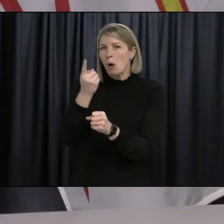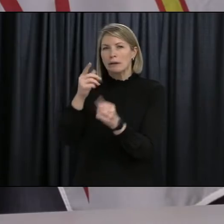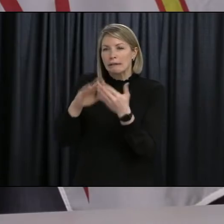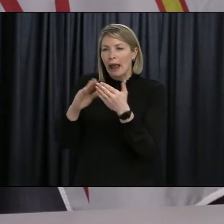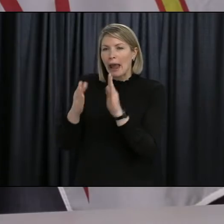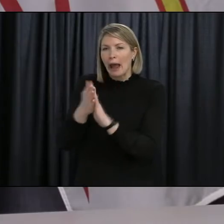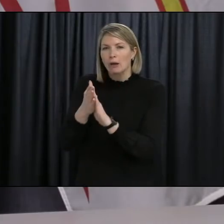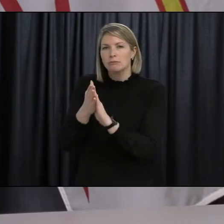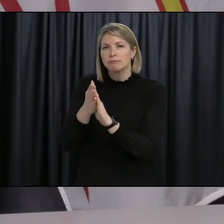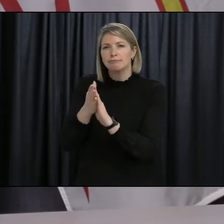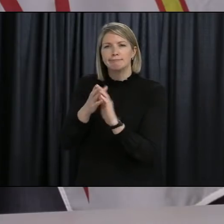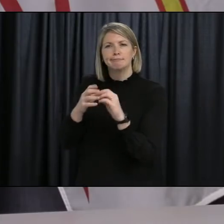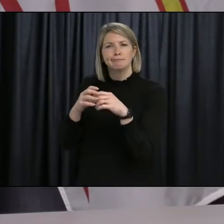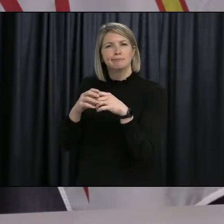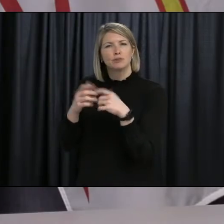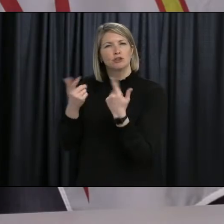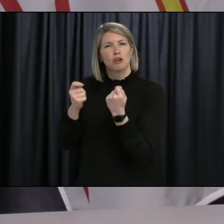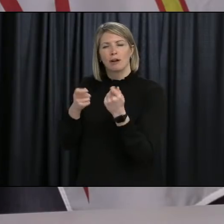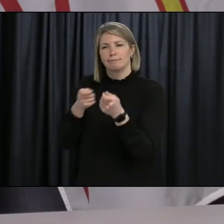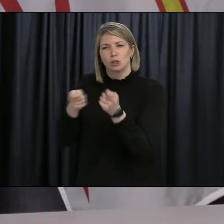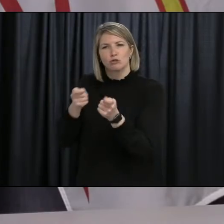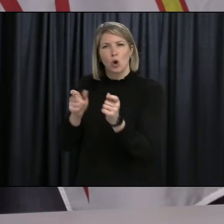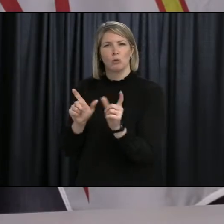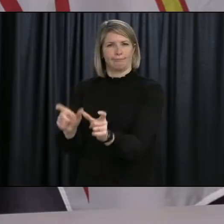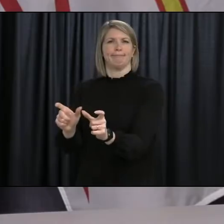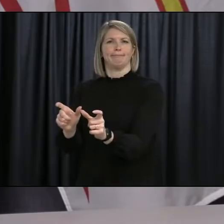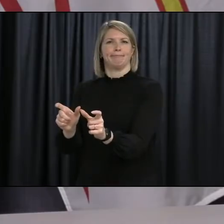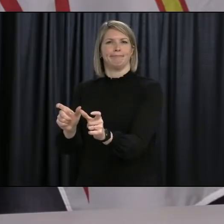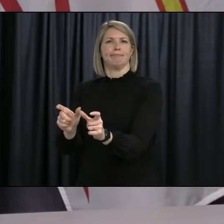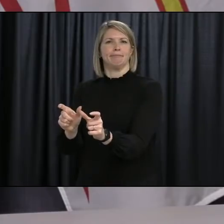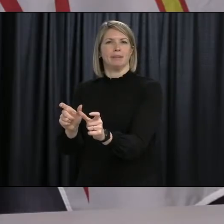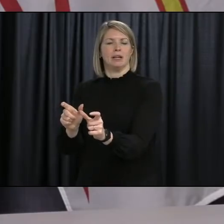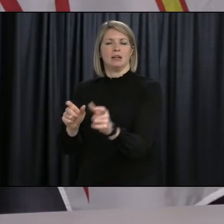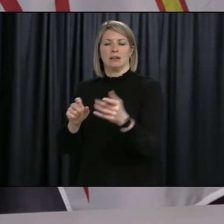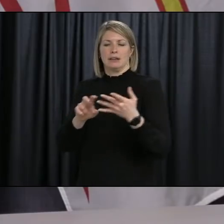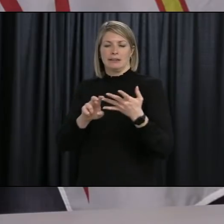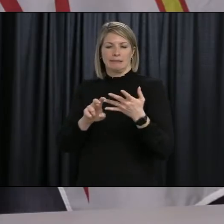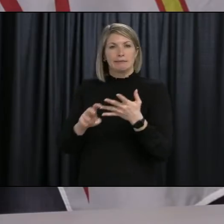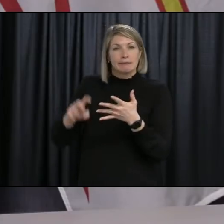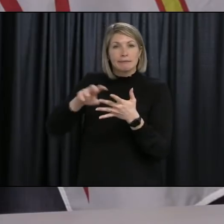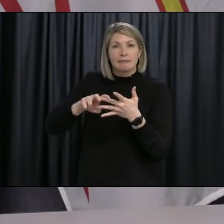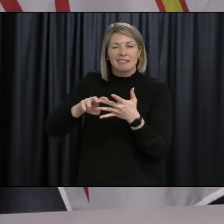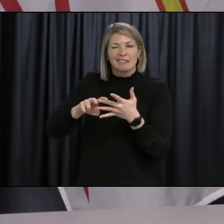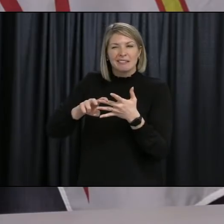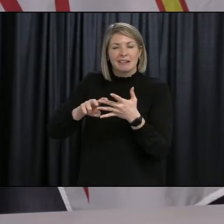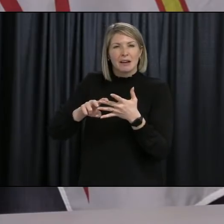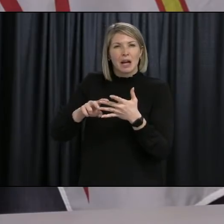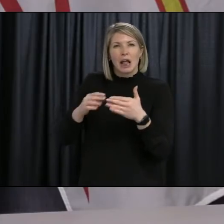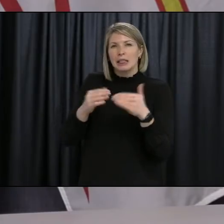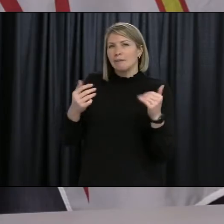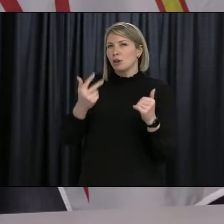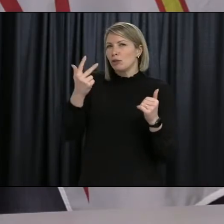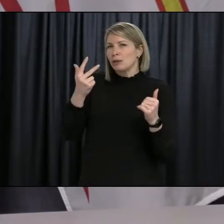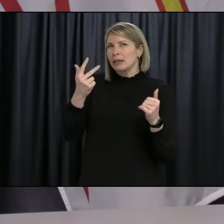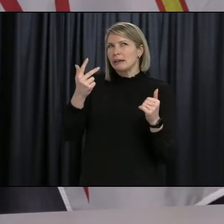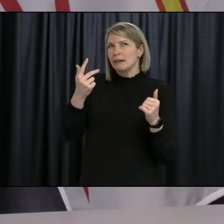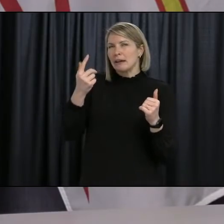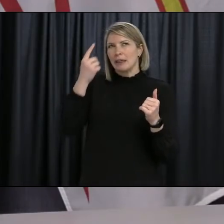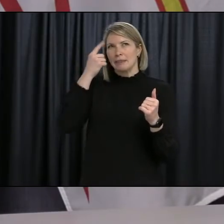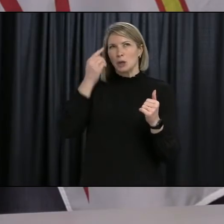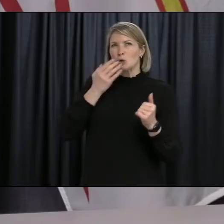the response as much as we can. So I'm not sure really that it makes sense to go back up alert